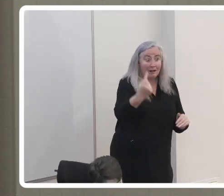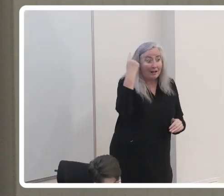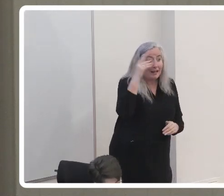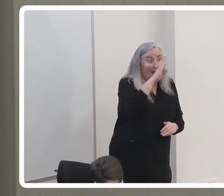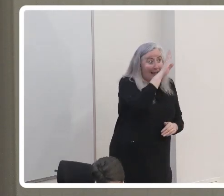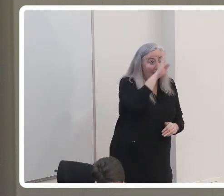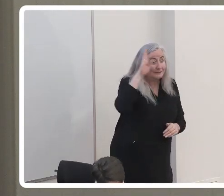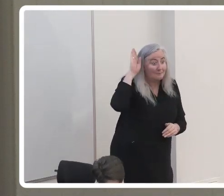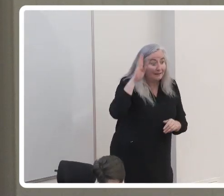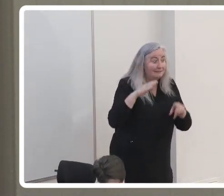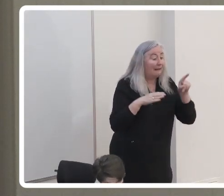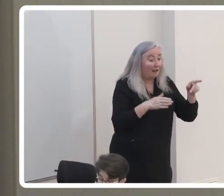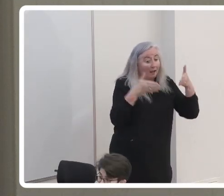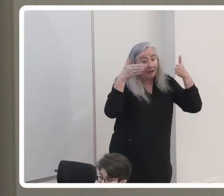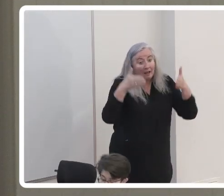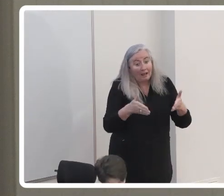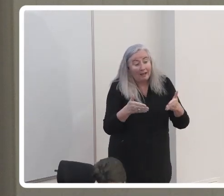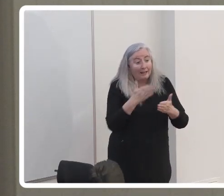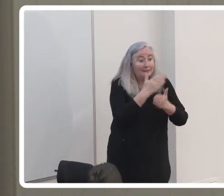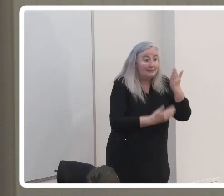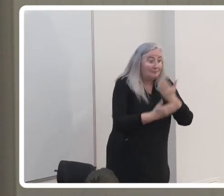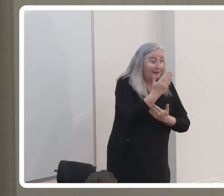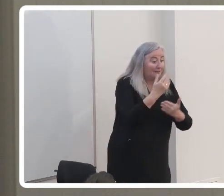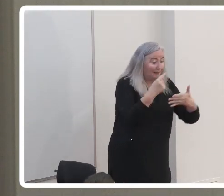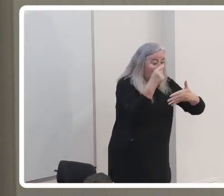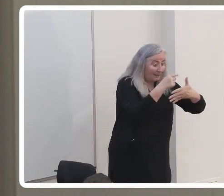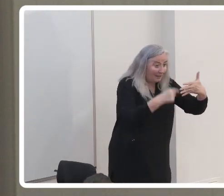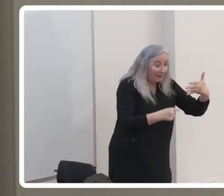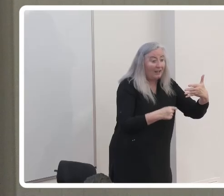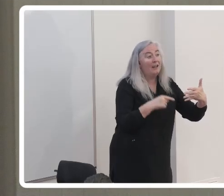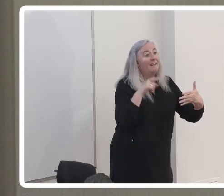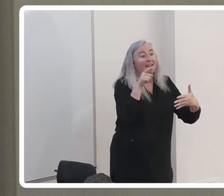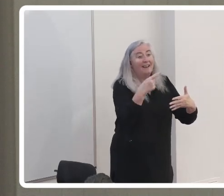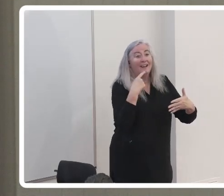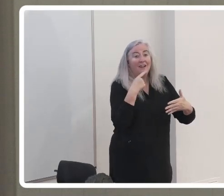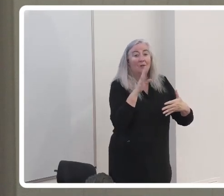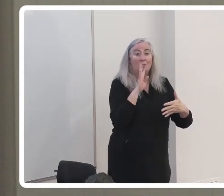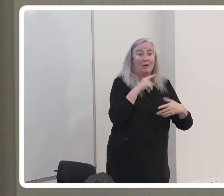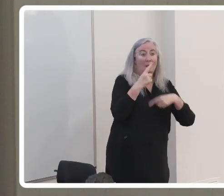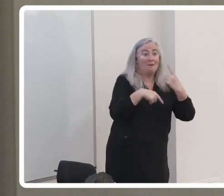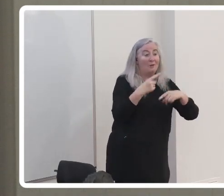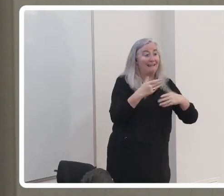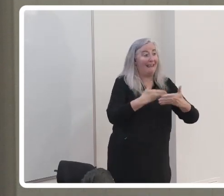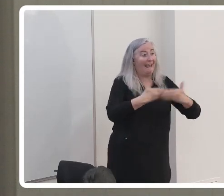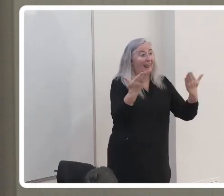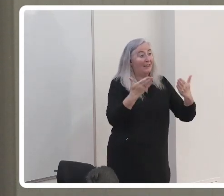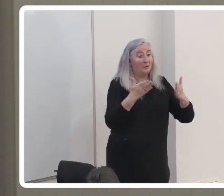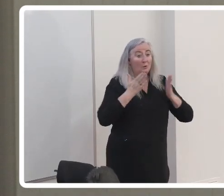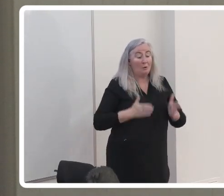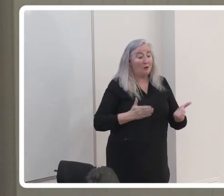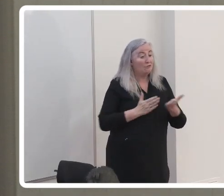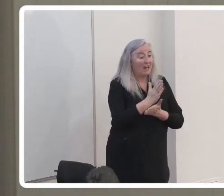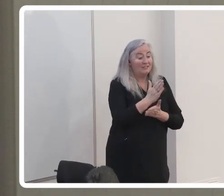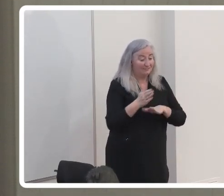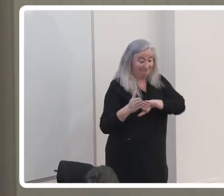focused on disability issues, however, without an intersectional perspective and a human rights angle. And fast